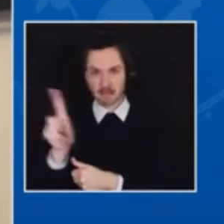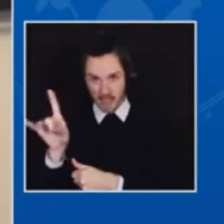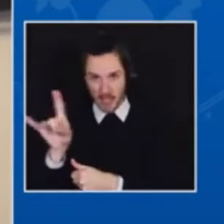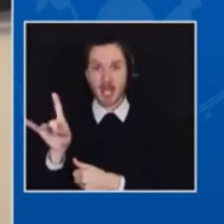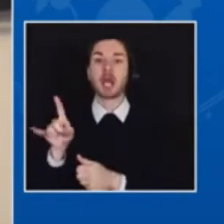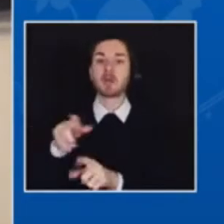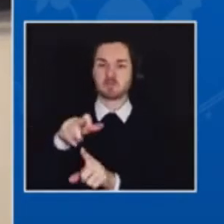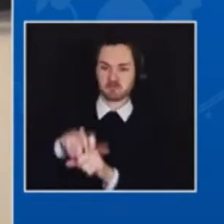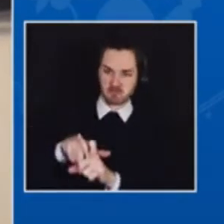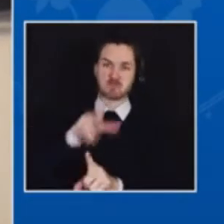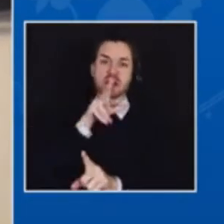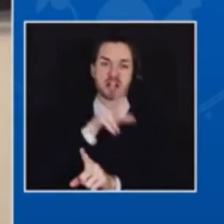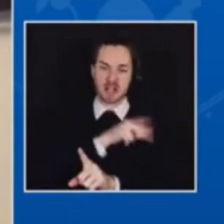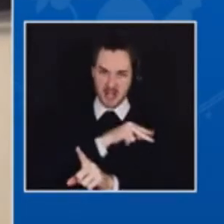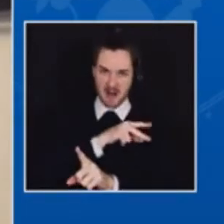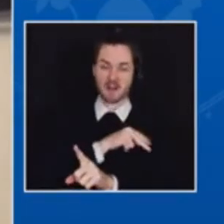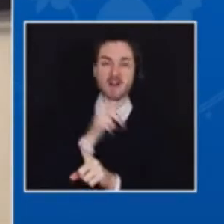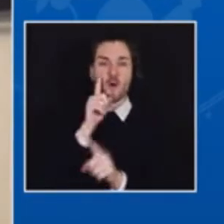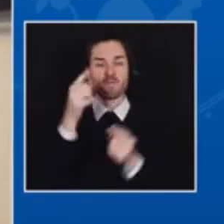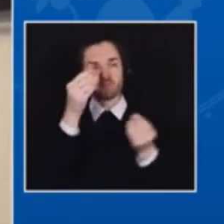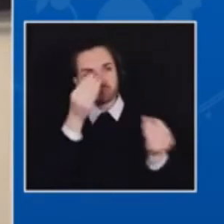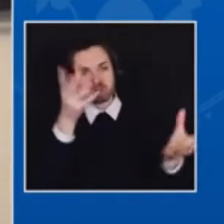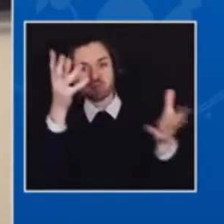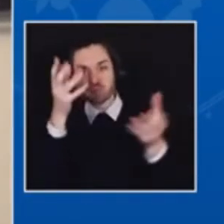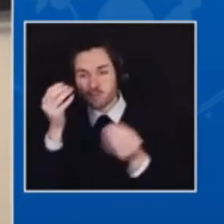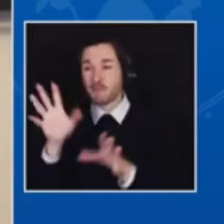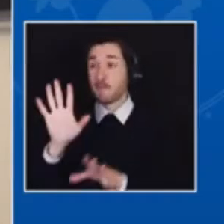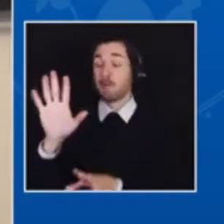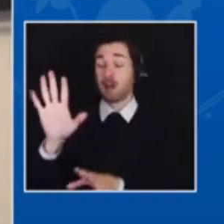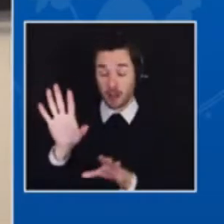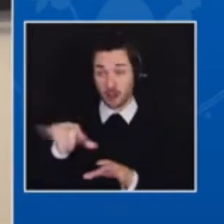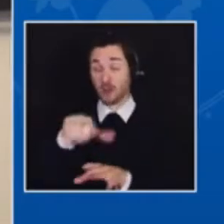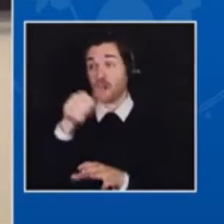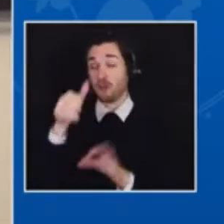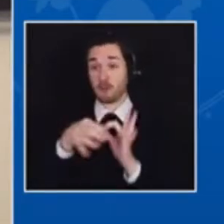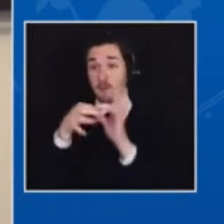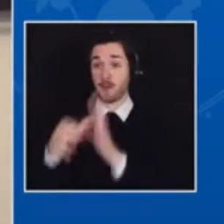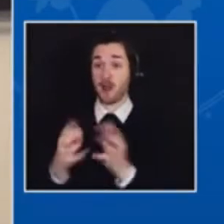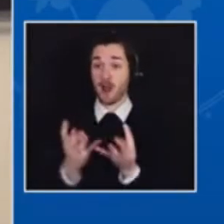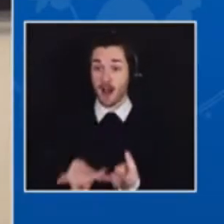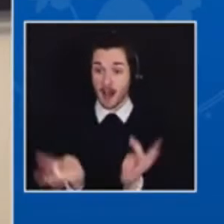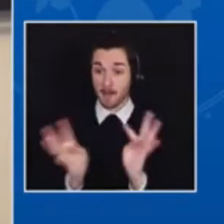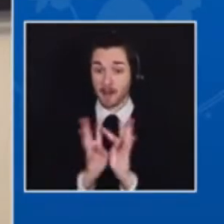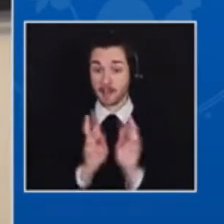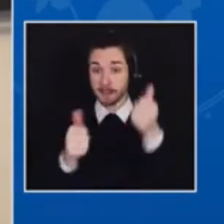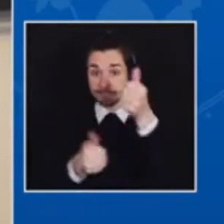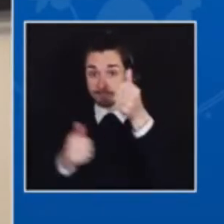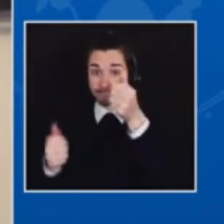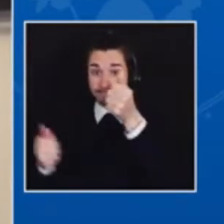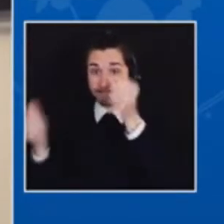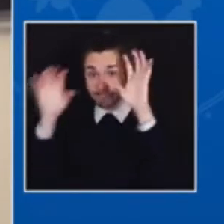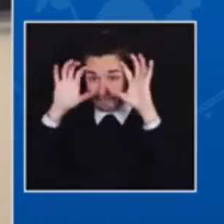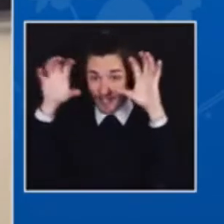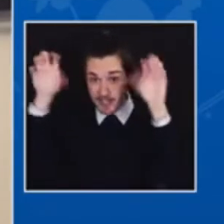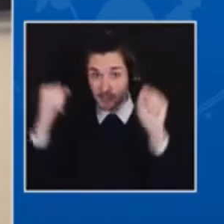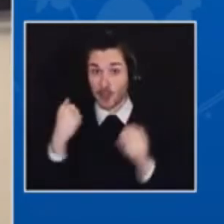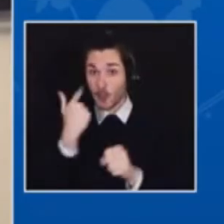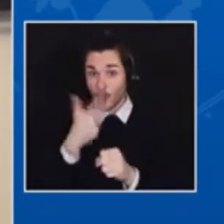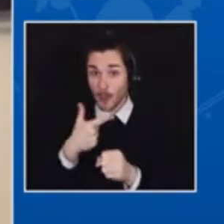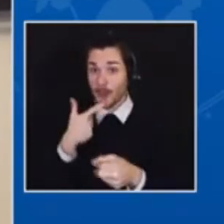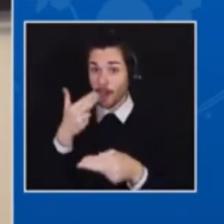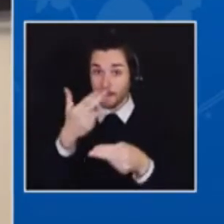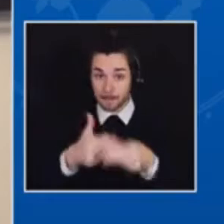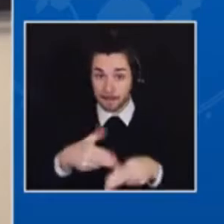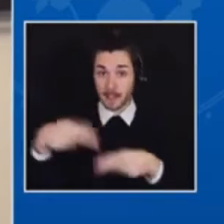gave us the opportunity I just wanted to say one thing about the cabinet um and the nominees he is committed to uh selecting